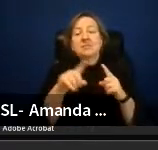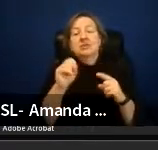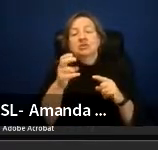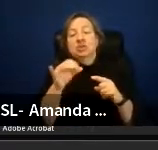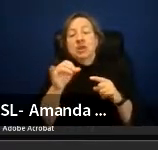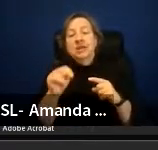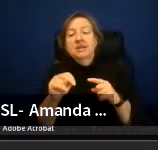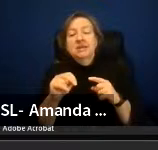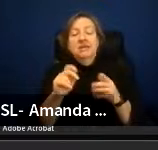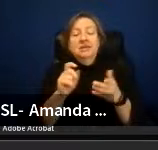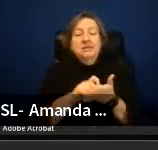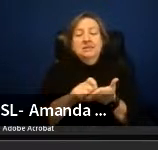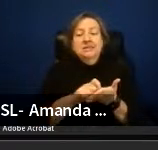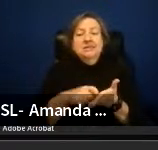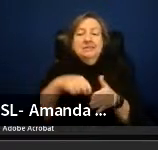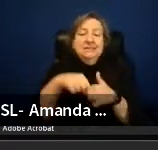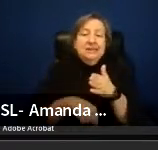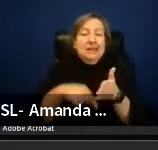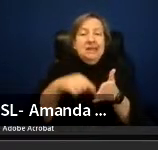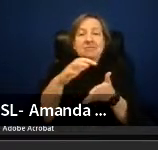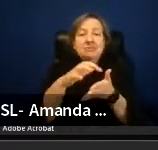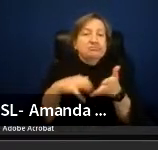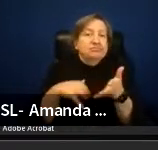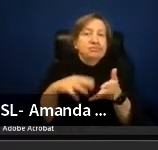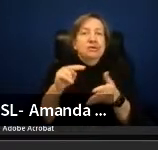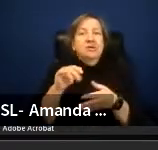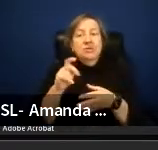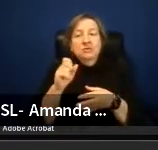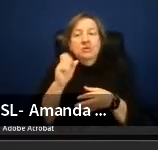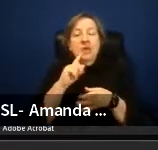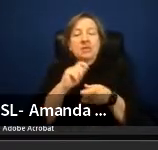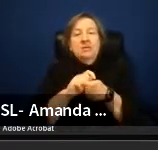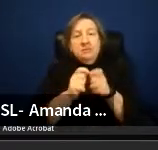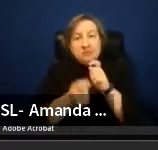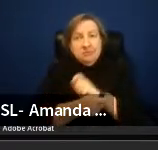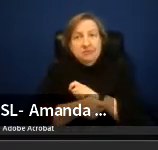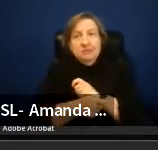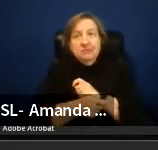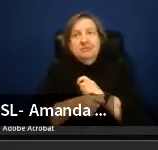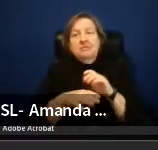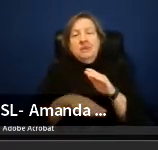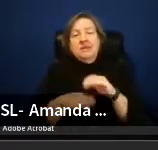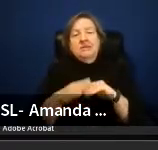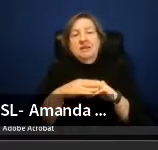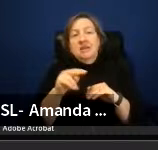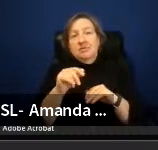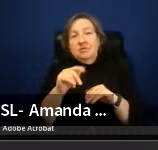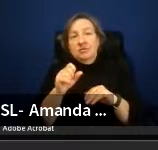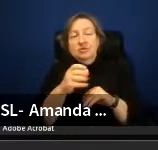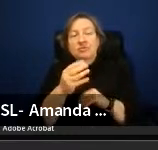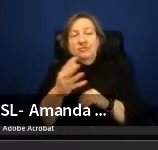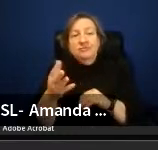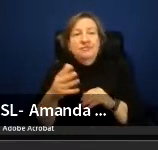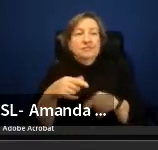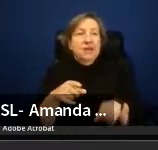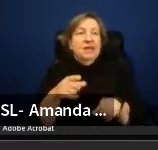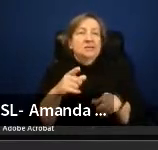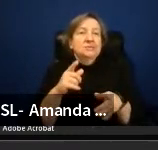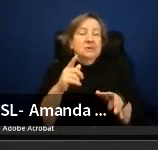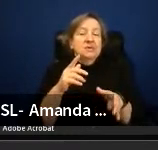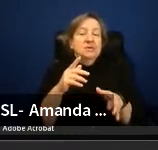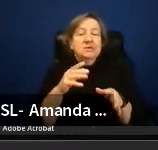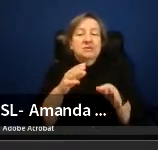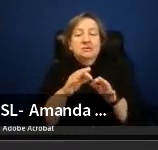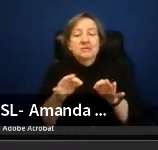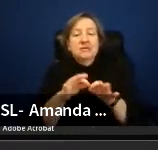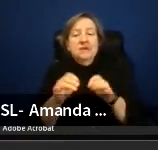taking in-depth copious notes and we will update them based on the notes. So just wanted to note that as we kind of refine language here.